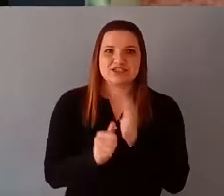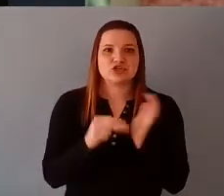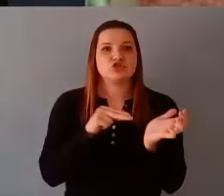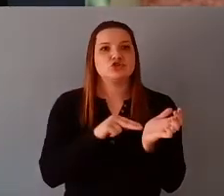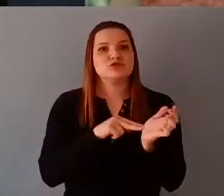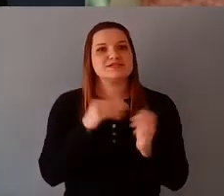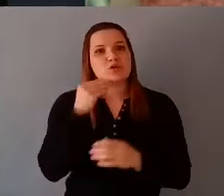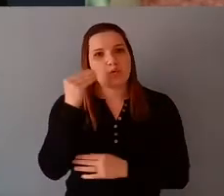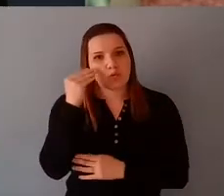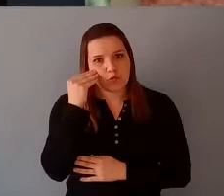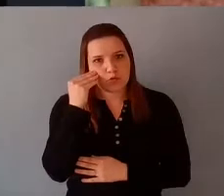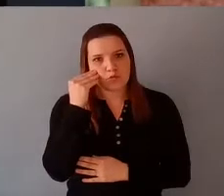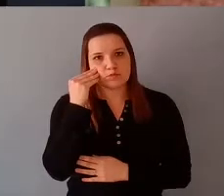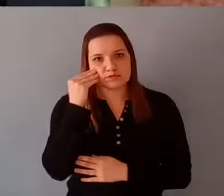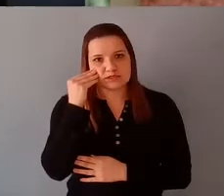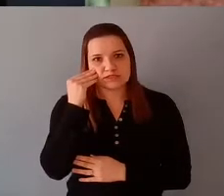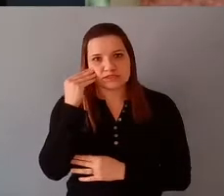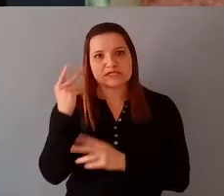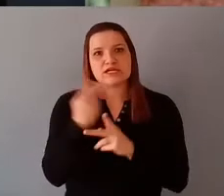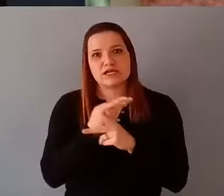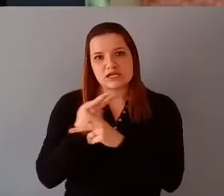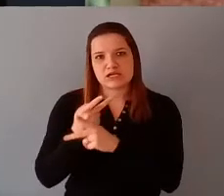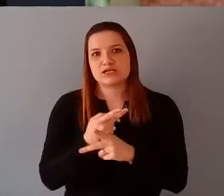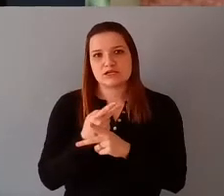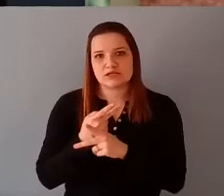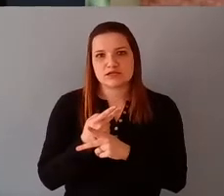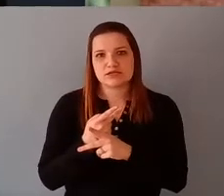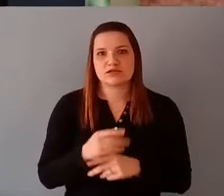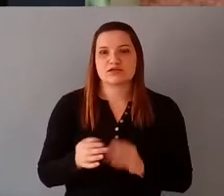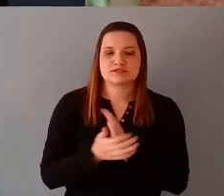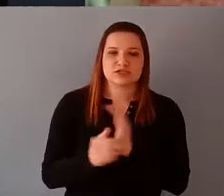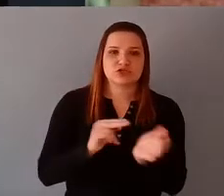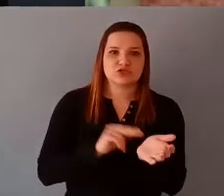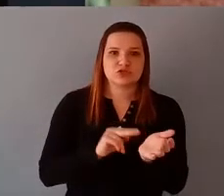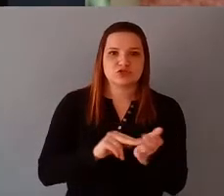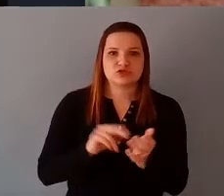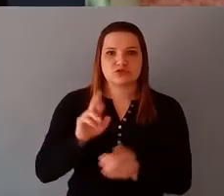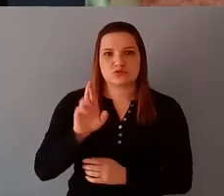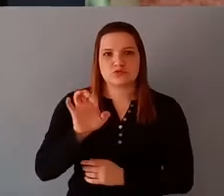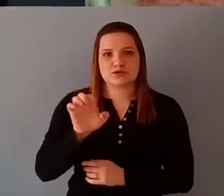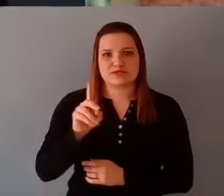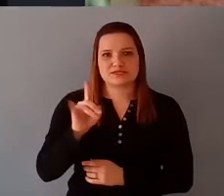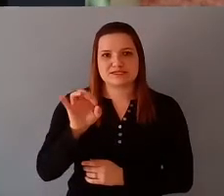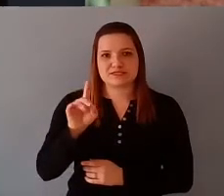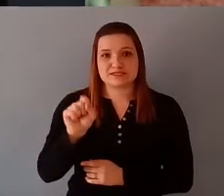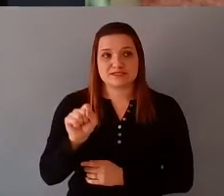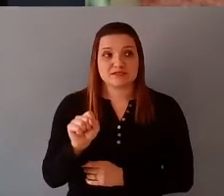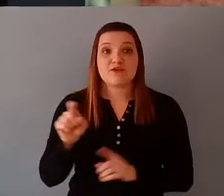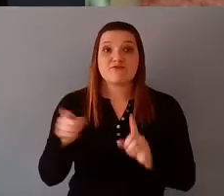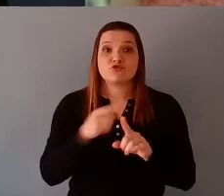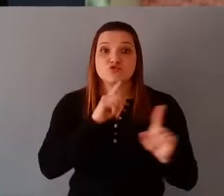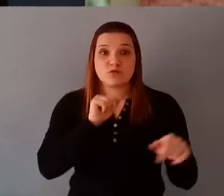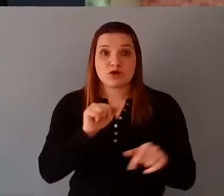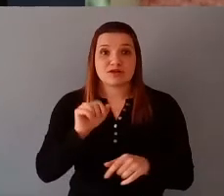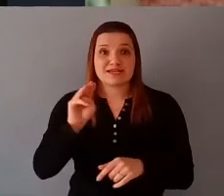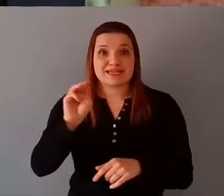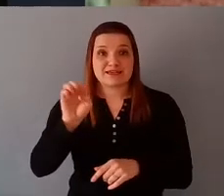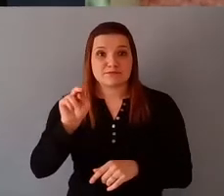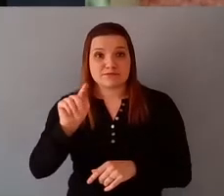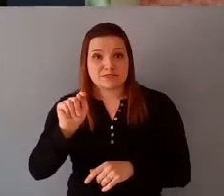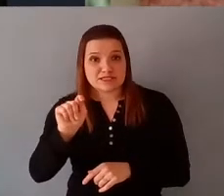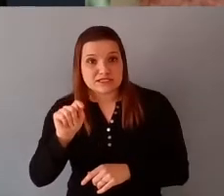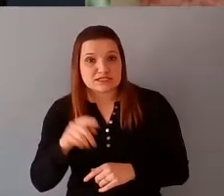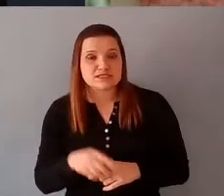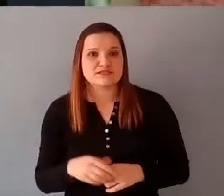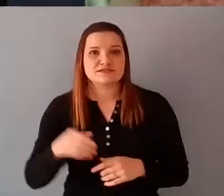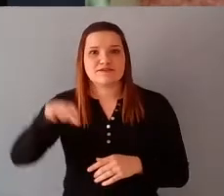residents, skilled nursing unit residents, first responders, EMTs,